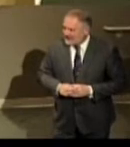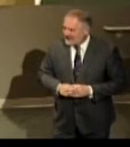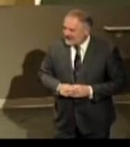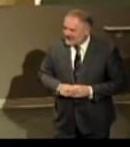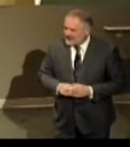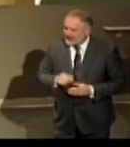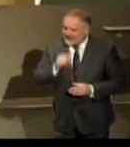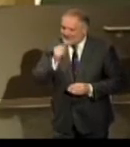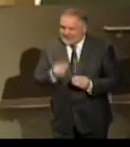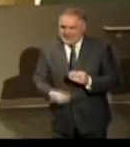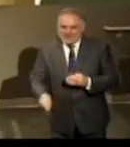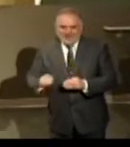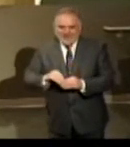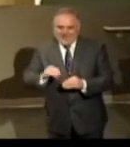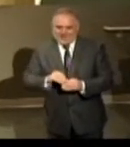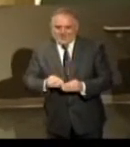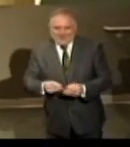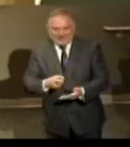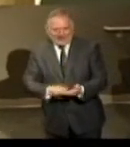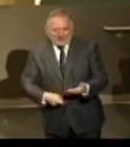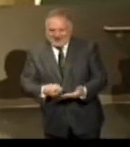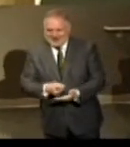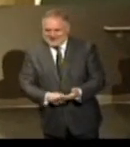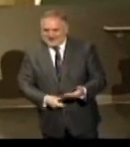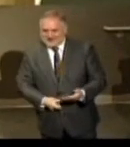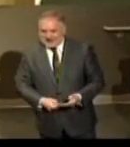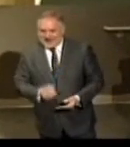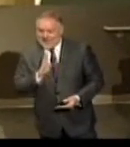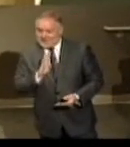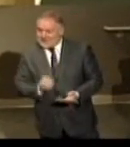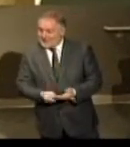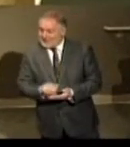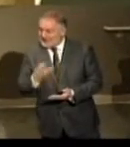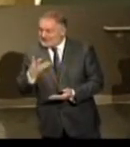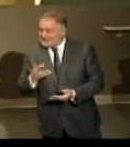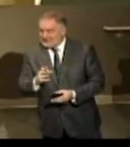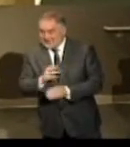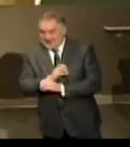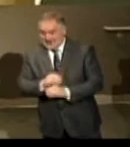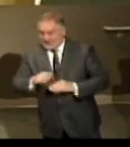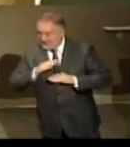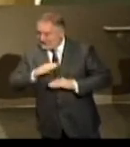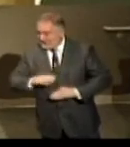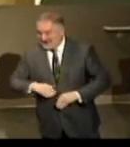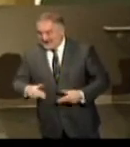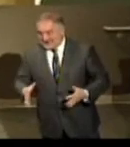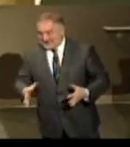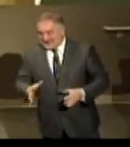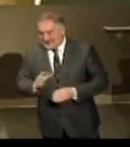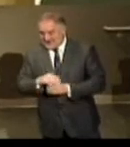It does not add to your salary. I'd be rich if it did, would you? Is it add to your satisfaction? Is it not add to your sanity?